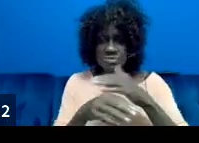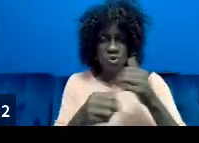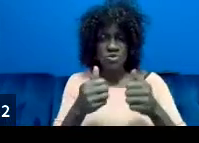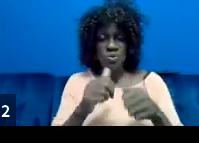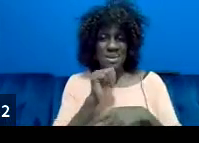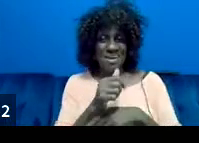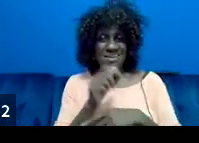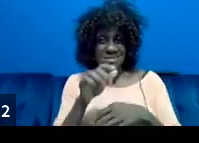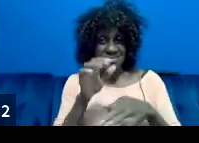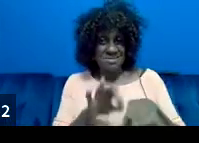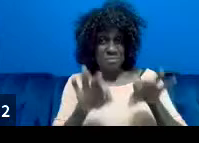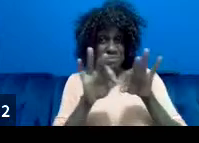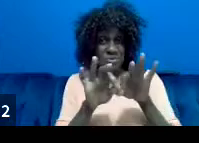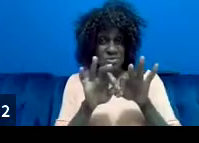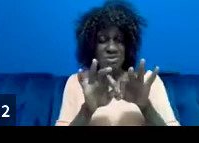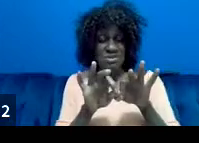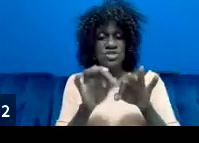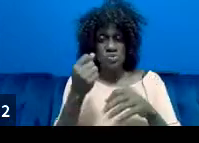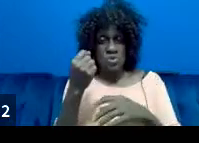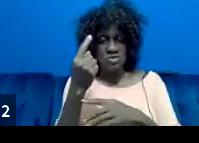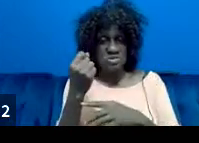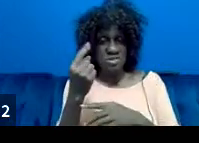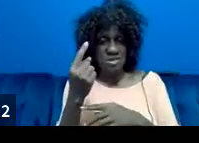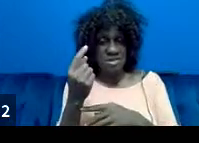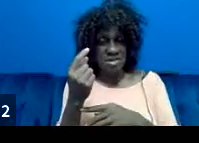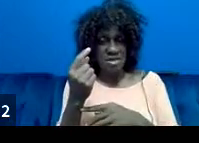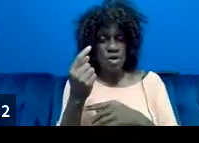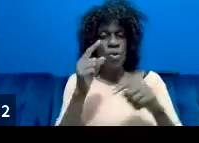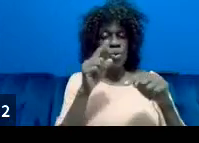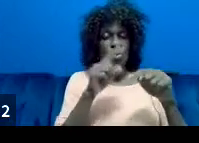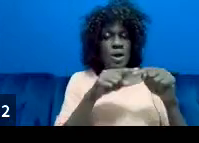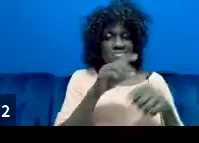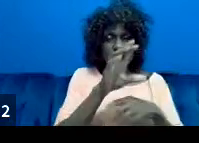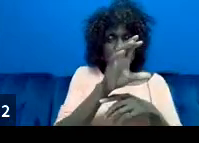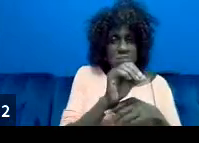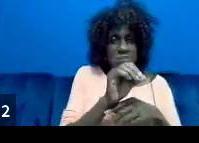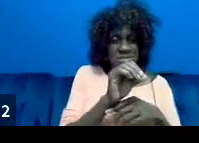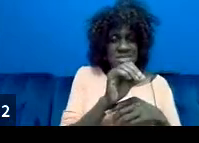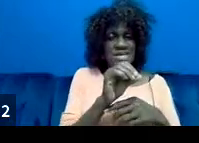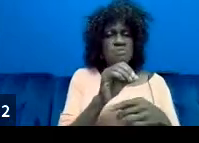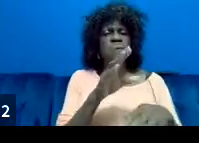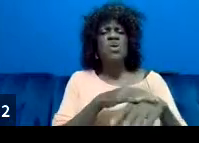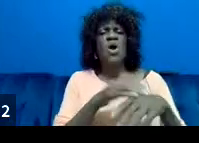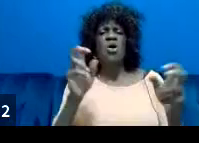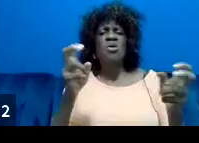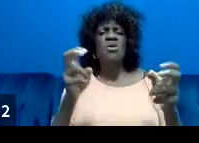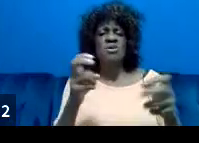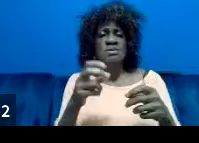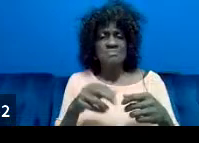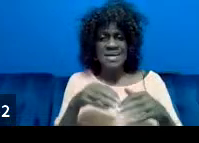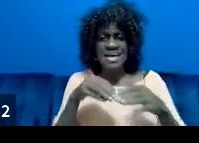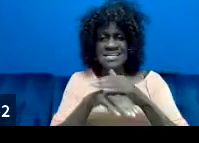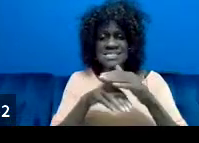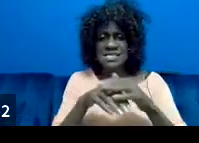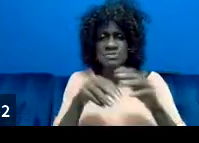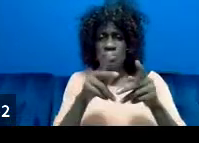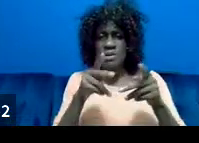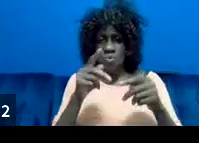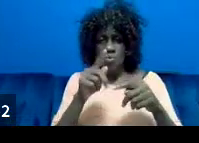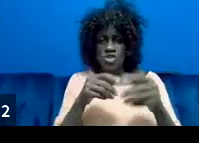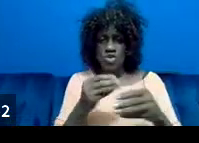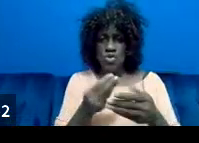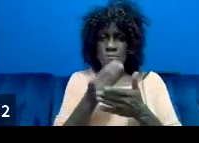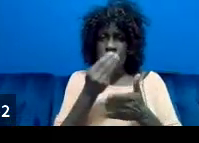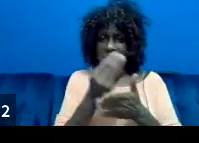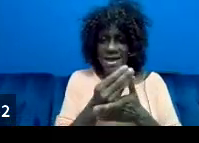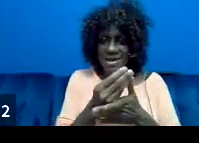a real important part, to understand what the manufacturer is calling their accessible play components and what not when you're buying a large